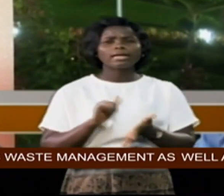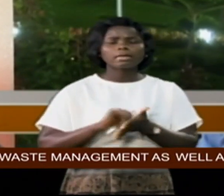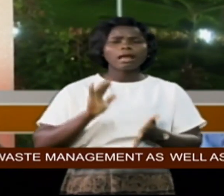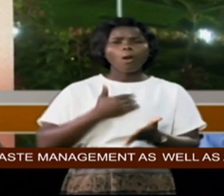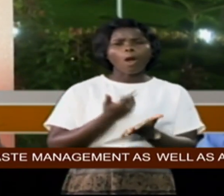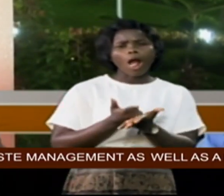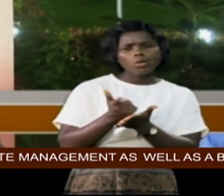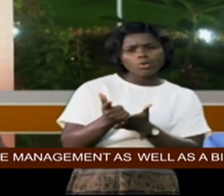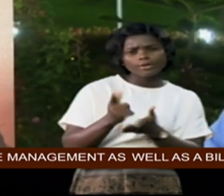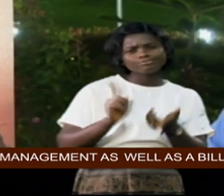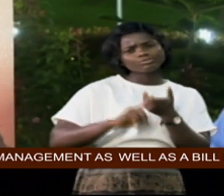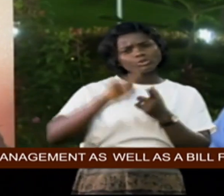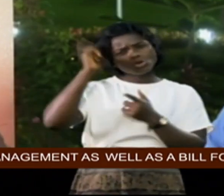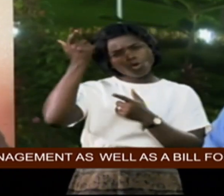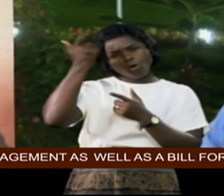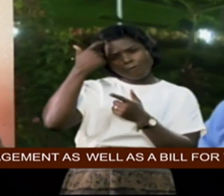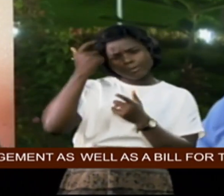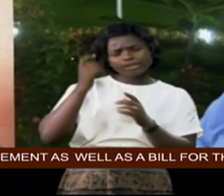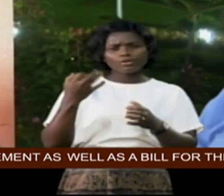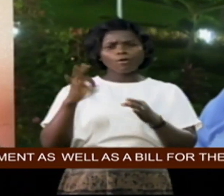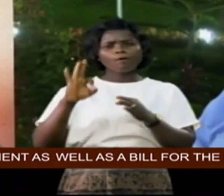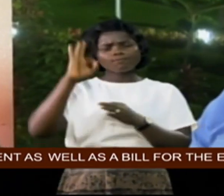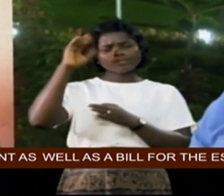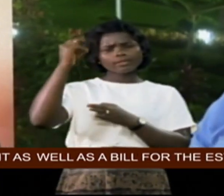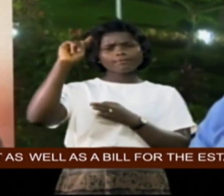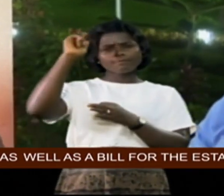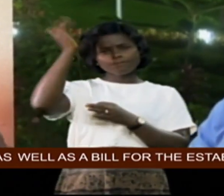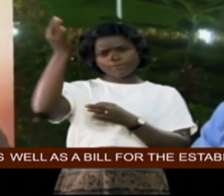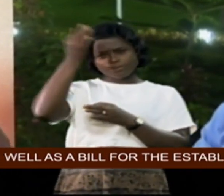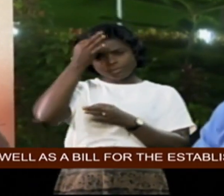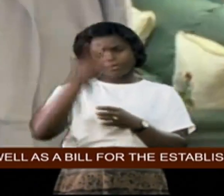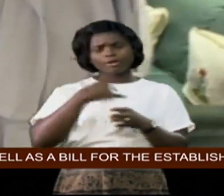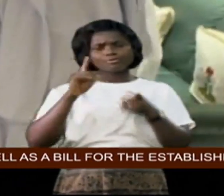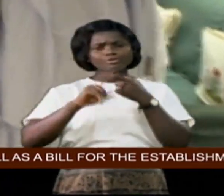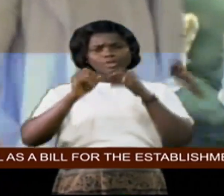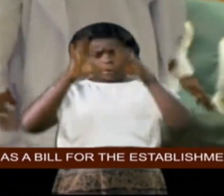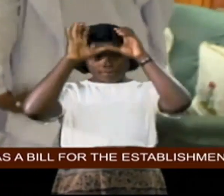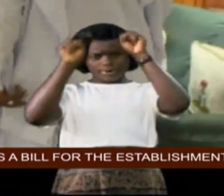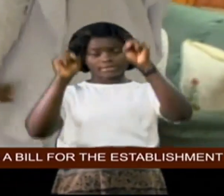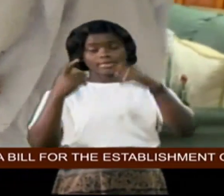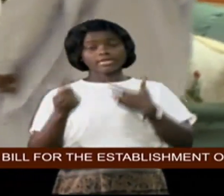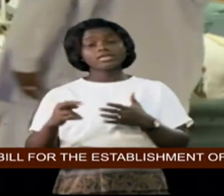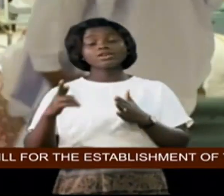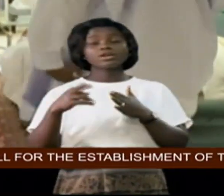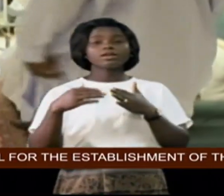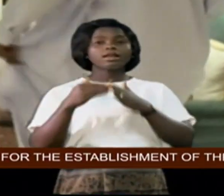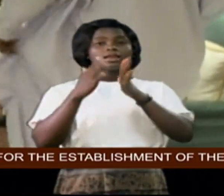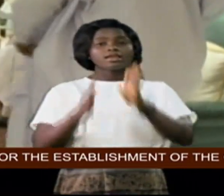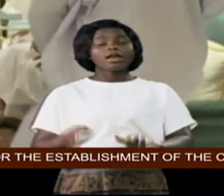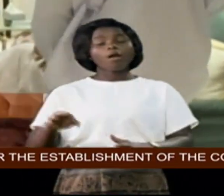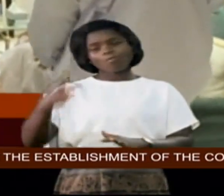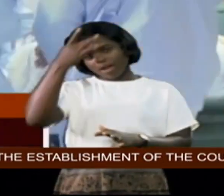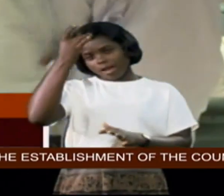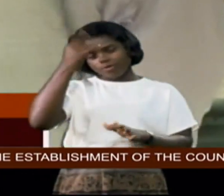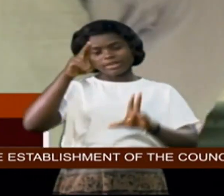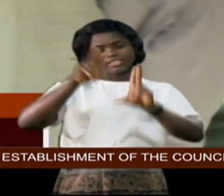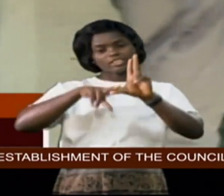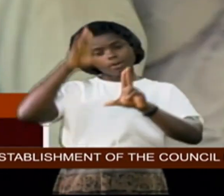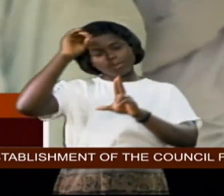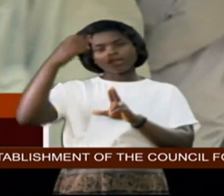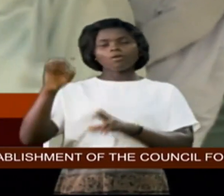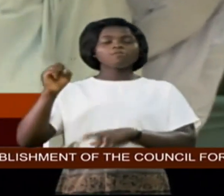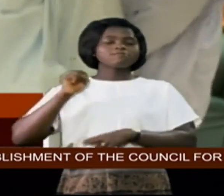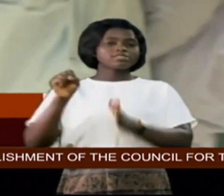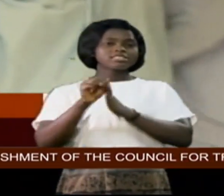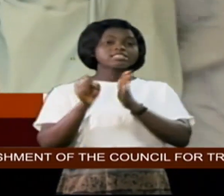loyalty to the government of the Federation and to the President. The paramount ruler of Kano and chairman of the State Council of